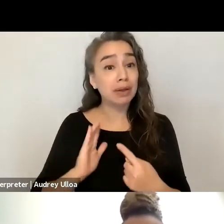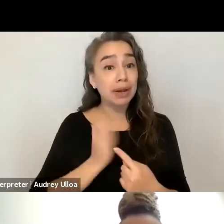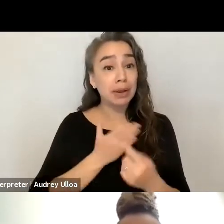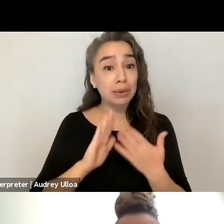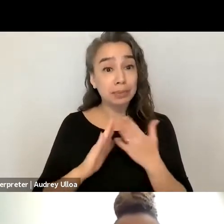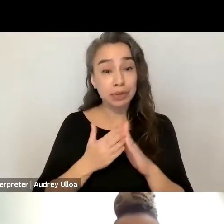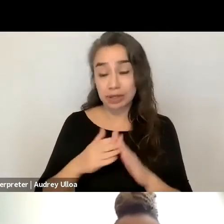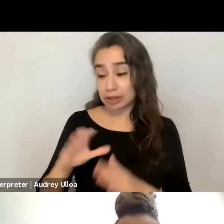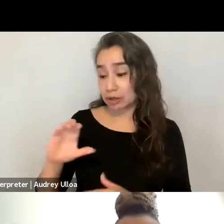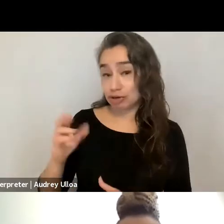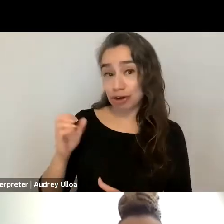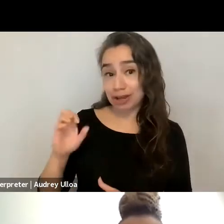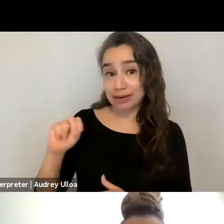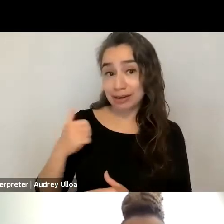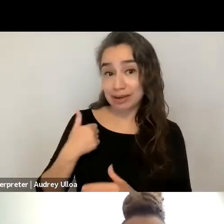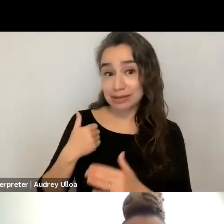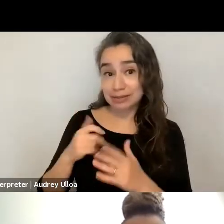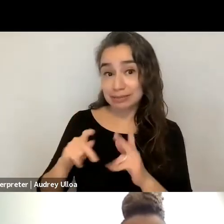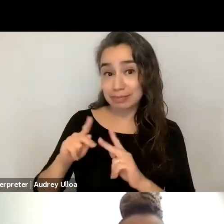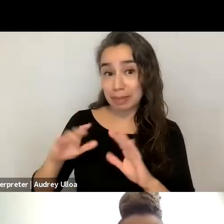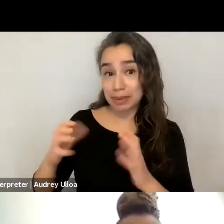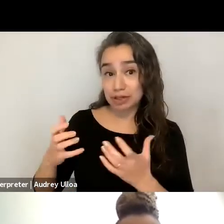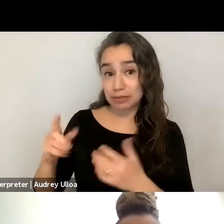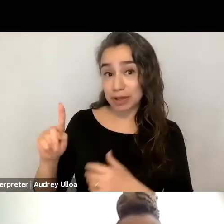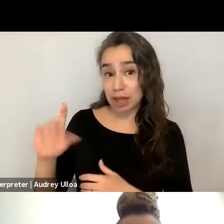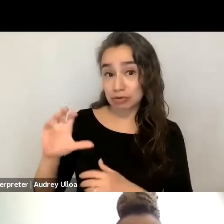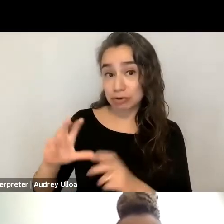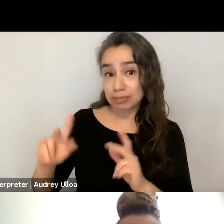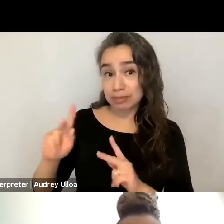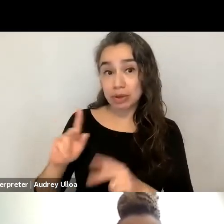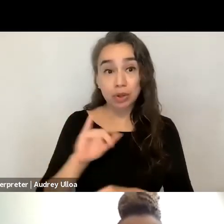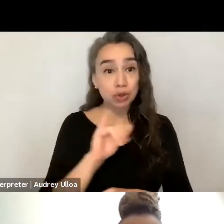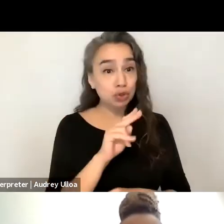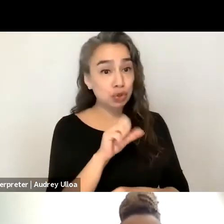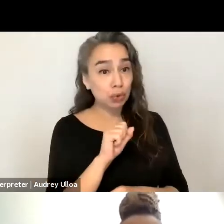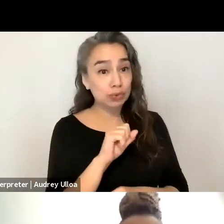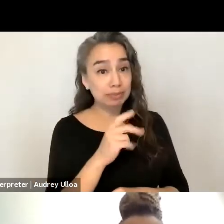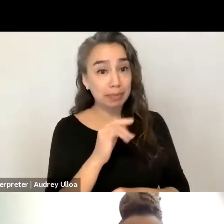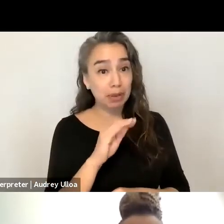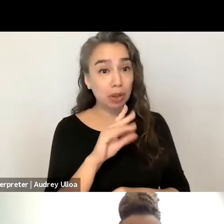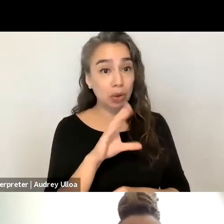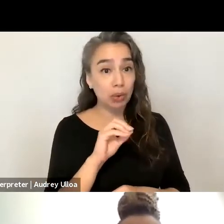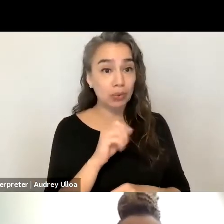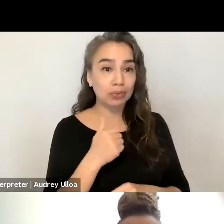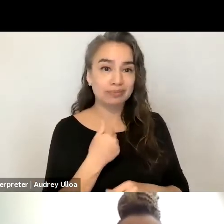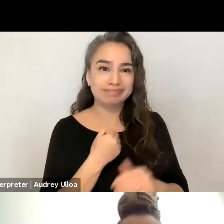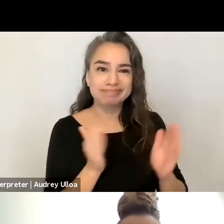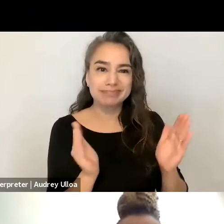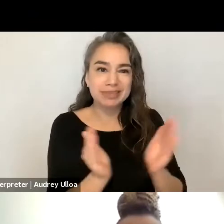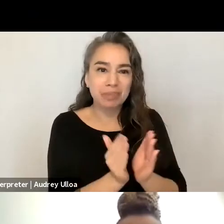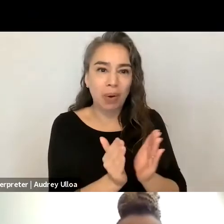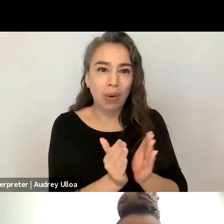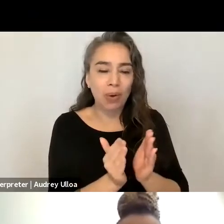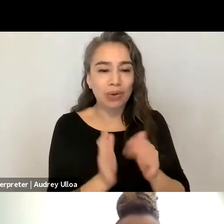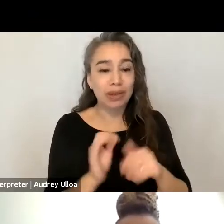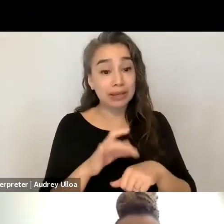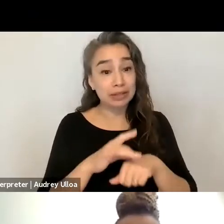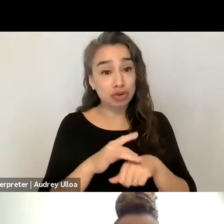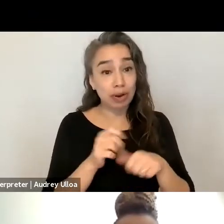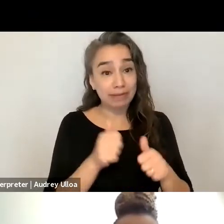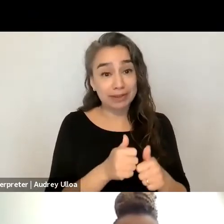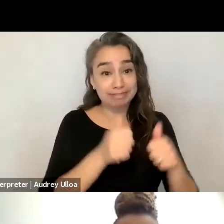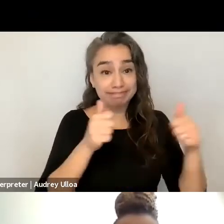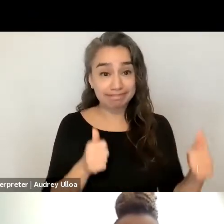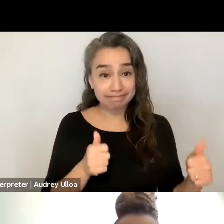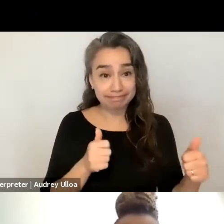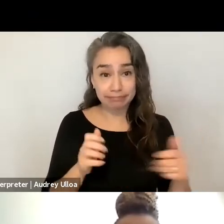of 100,000 people, Jones and Pamlico are very small and they're geographically separated. So it's really important for